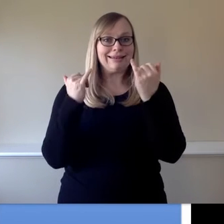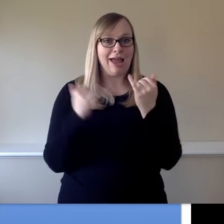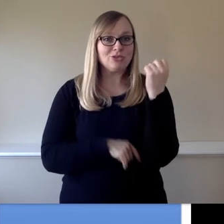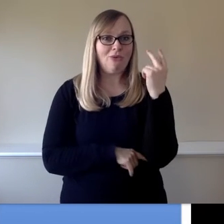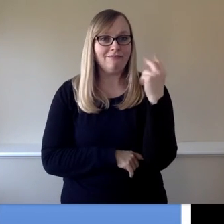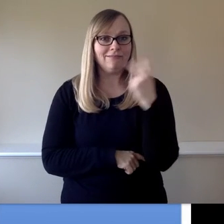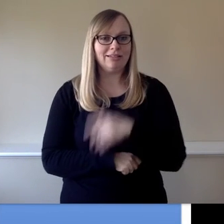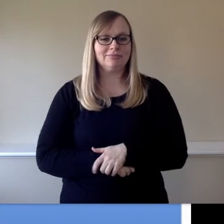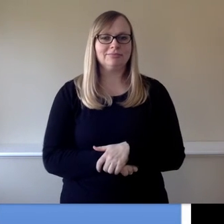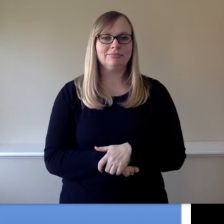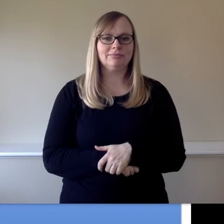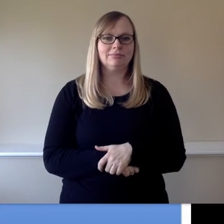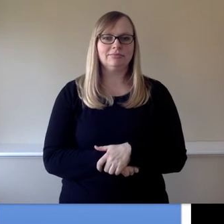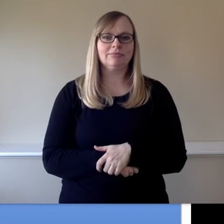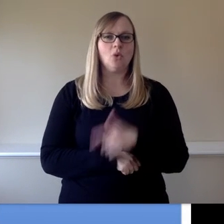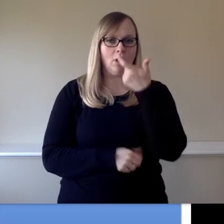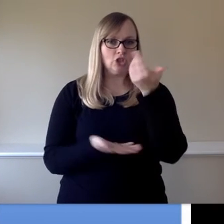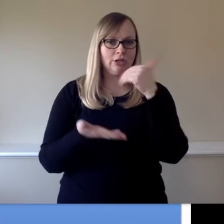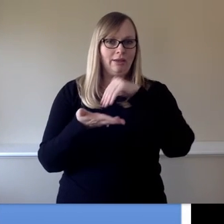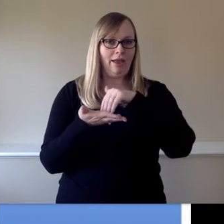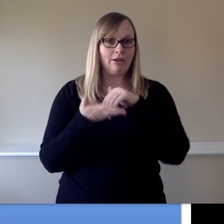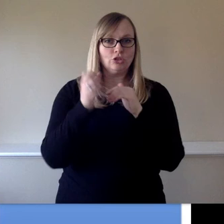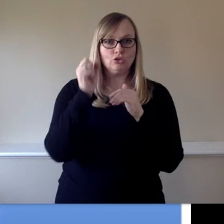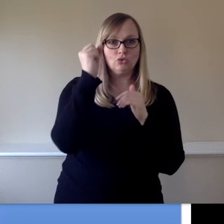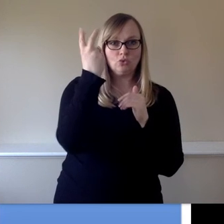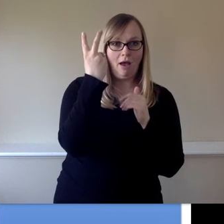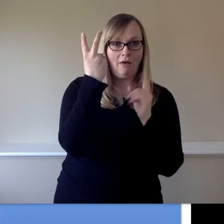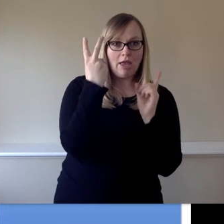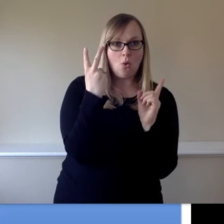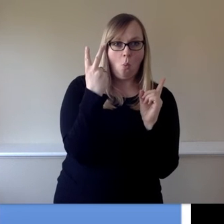o'clock. Watch it again between 12 and 1.